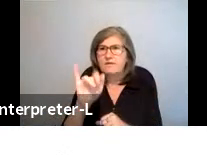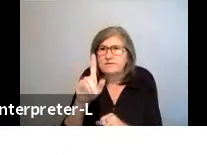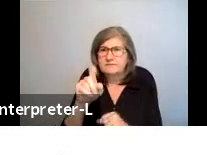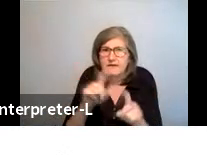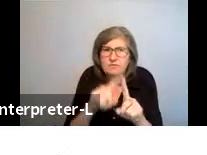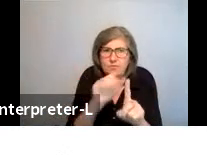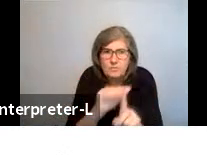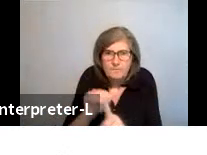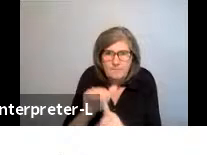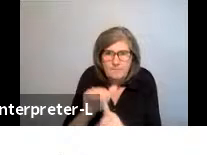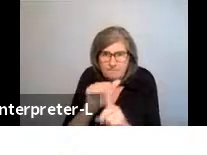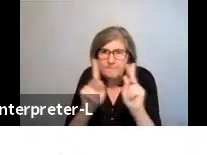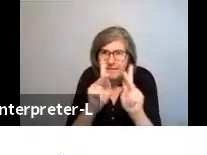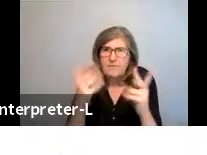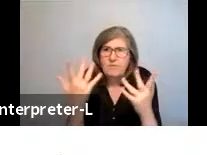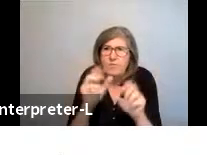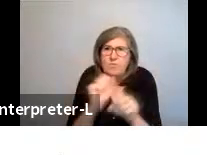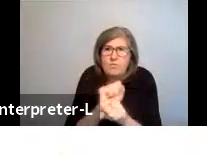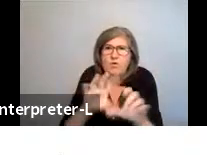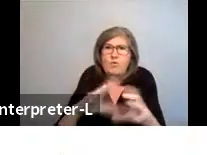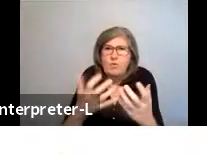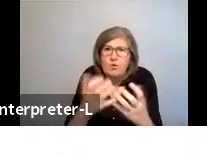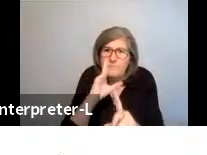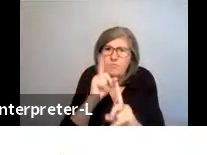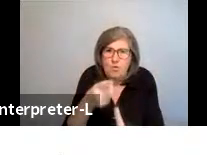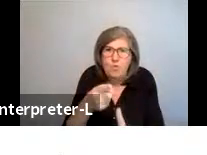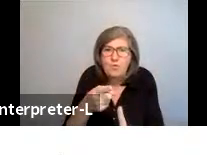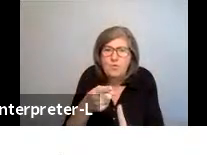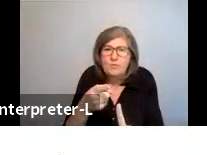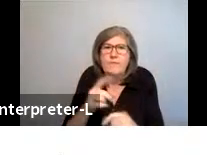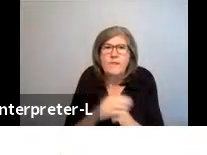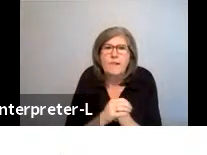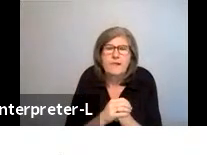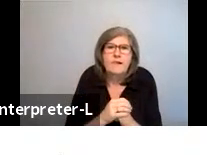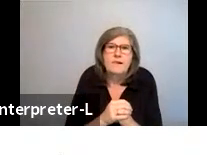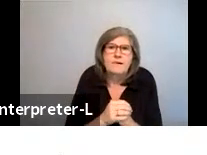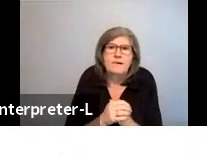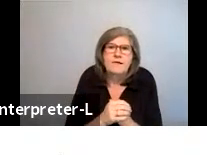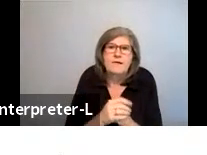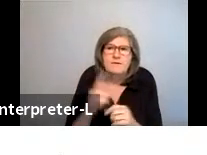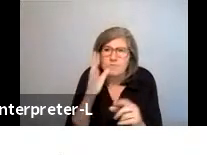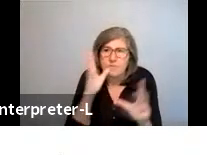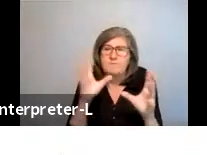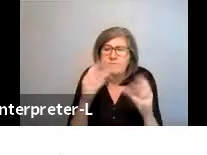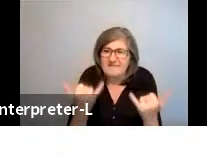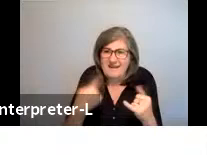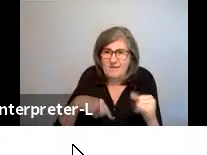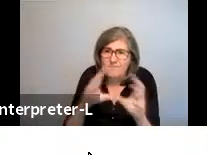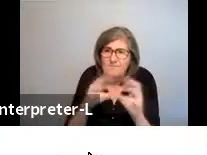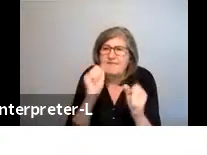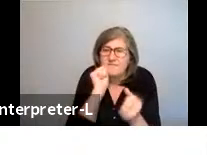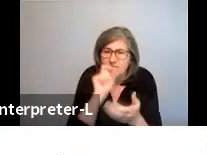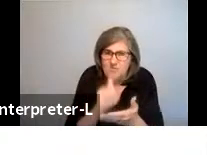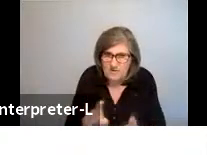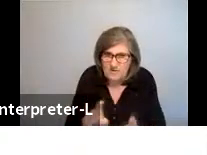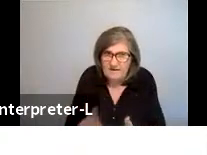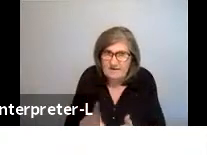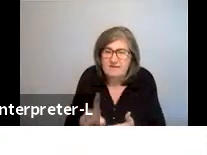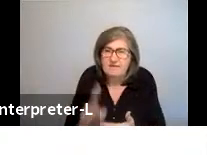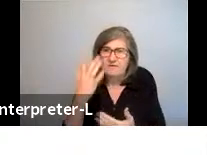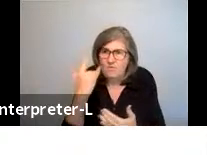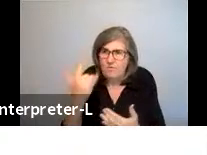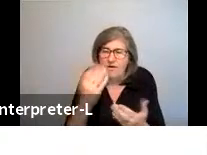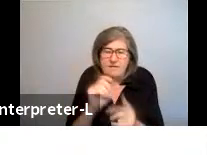reminder what the work group's goals are. We are meeting weekly now because the picture is